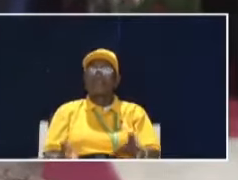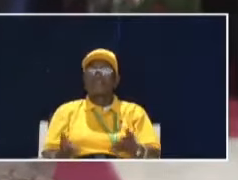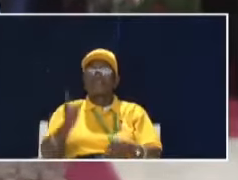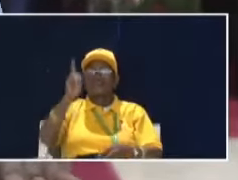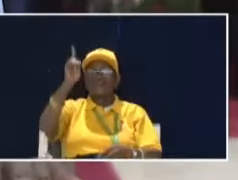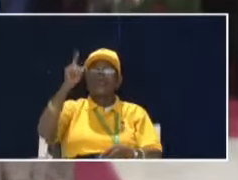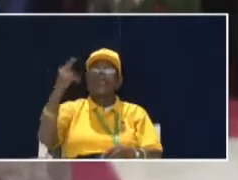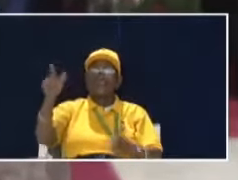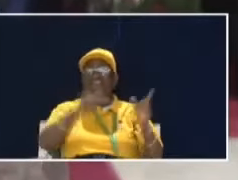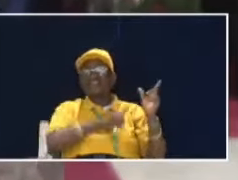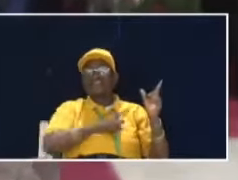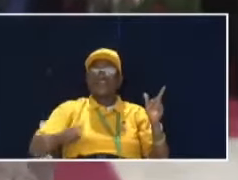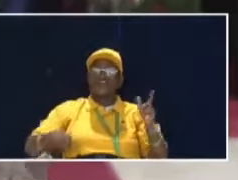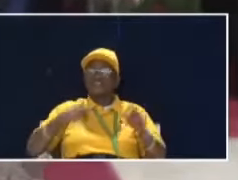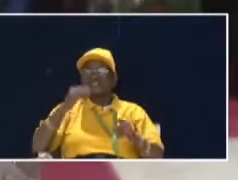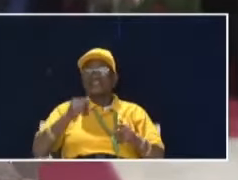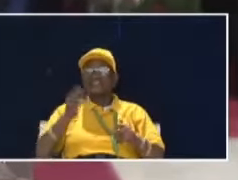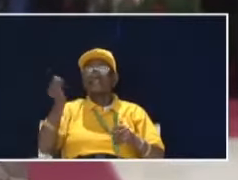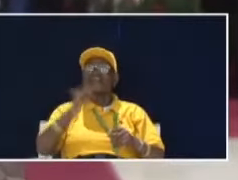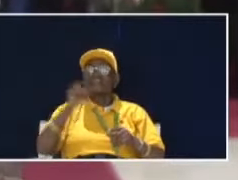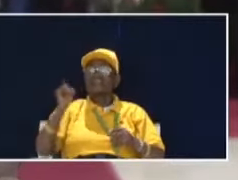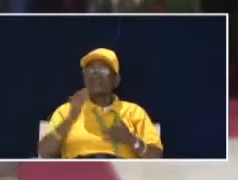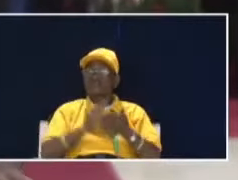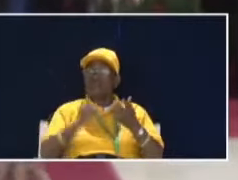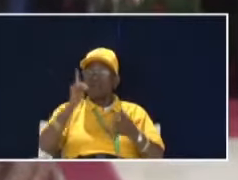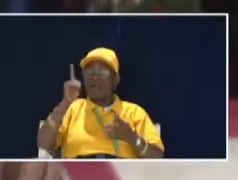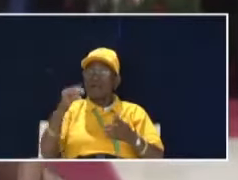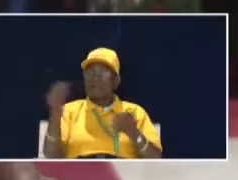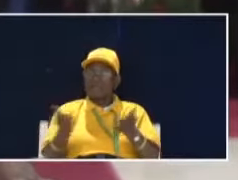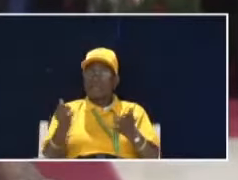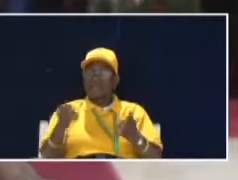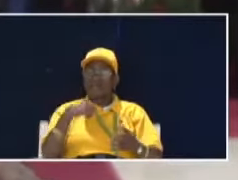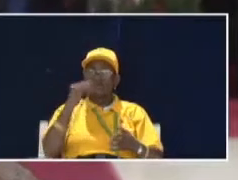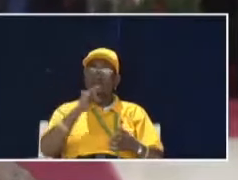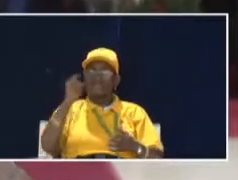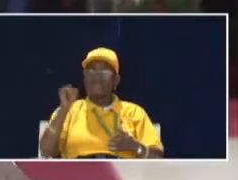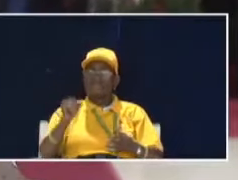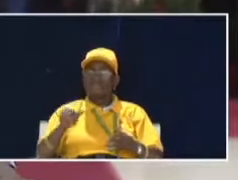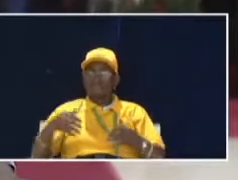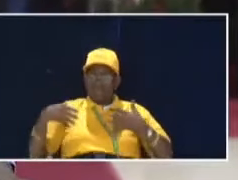The Lord said, there's someone here who is afraid of promotion.